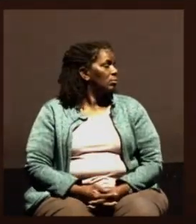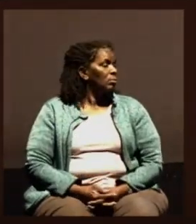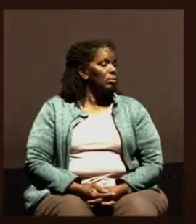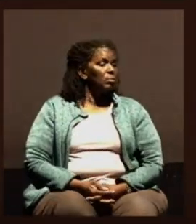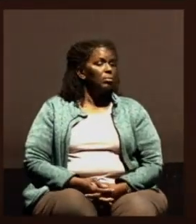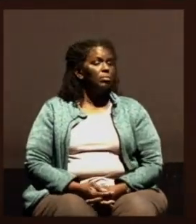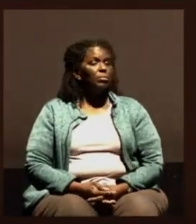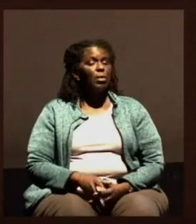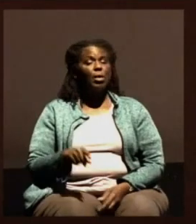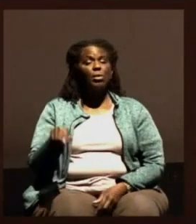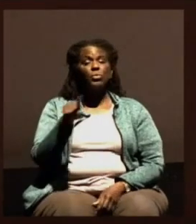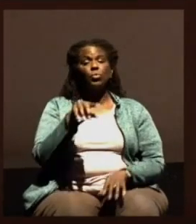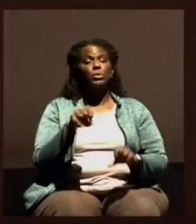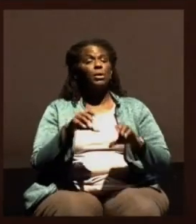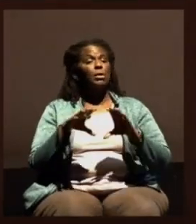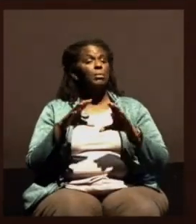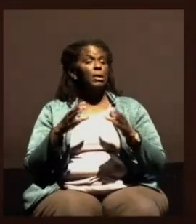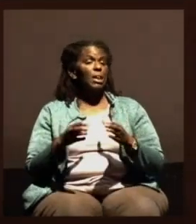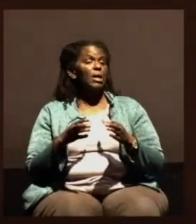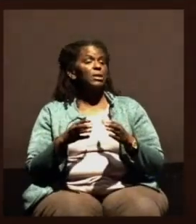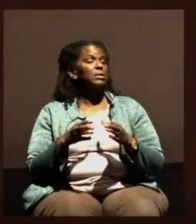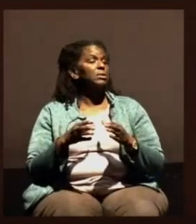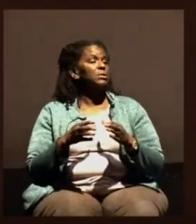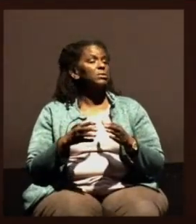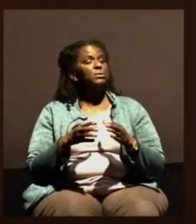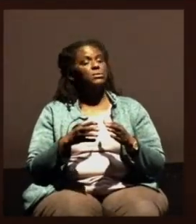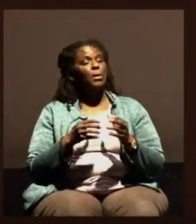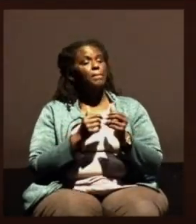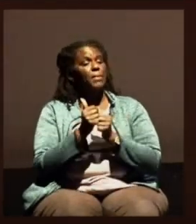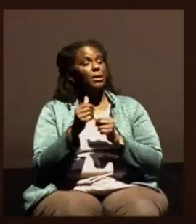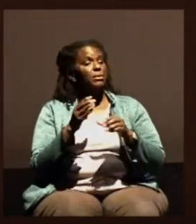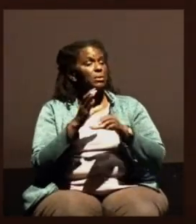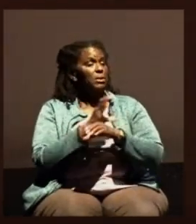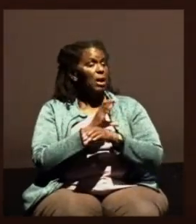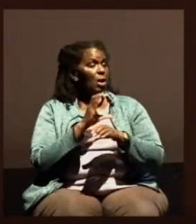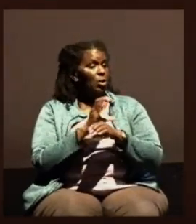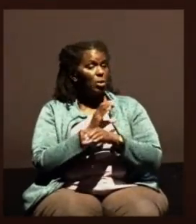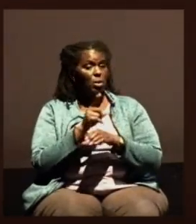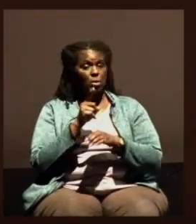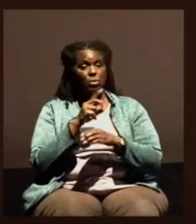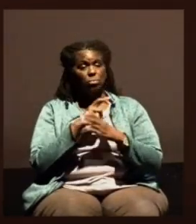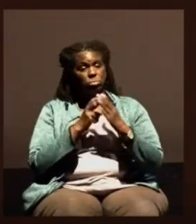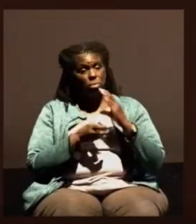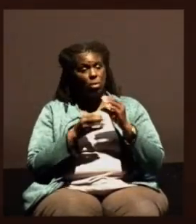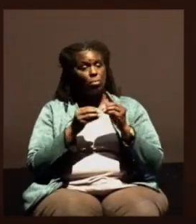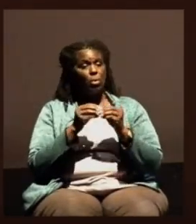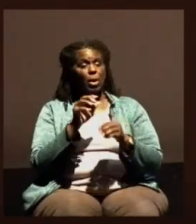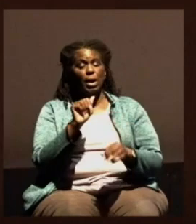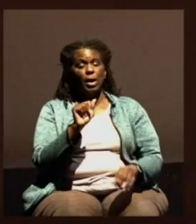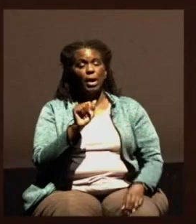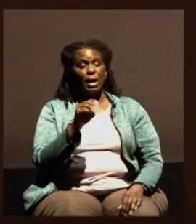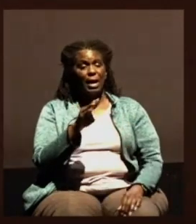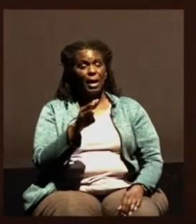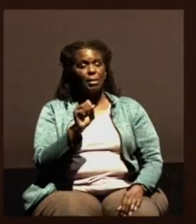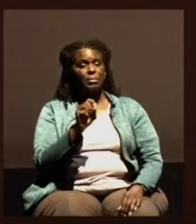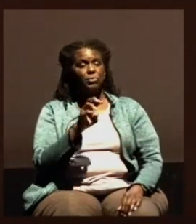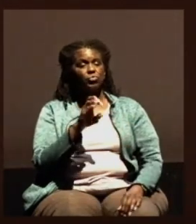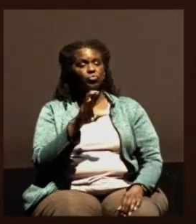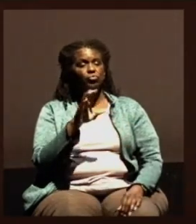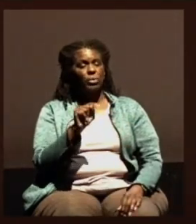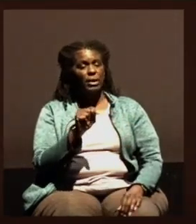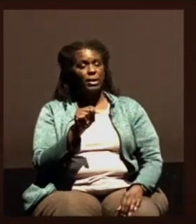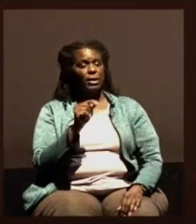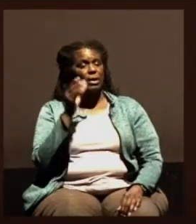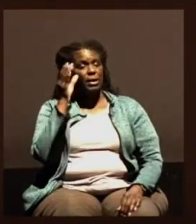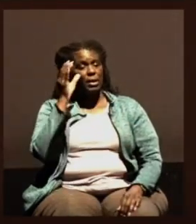And as you start taking classes beyond the usual calculus, you get into more abstract concepts, and it may seem that you're getting